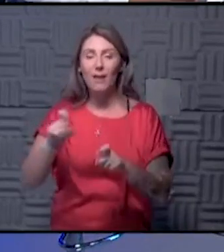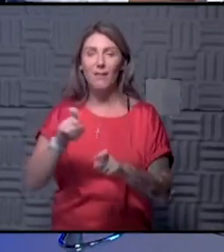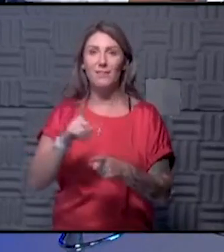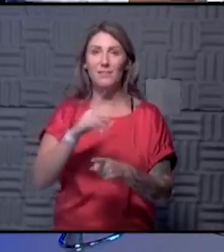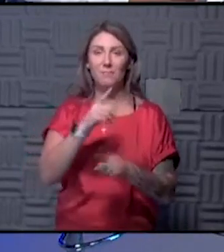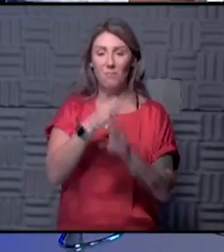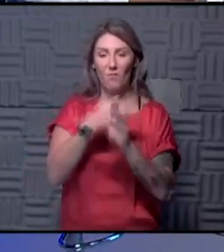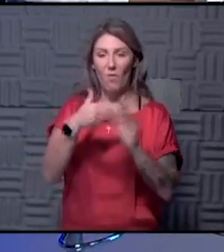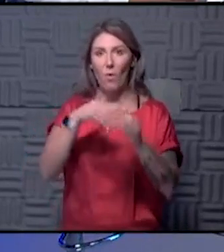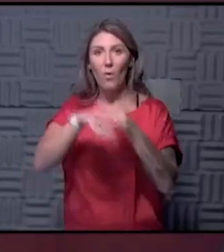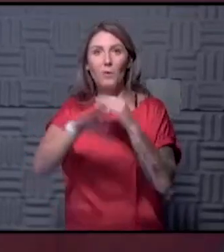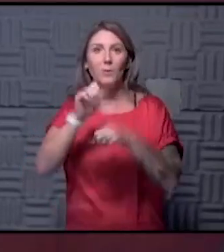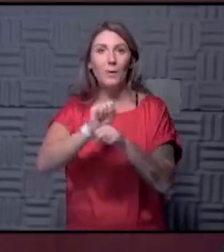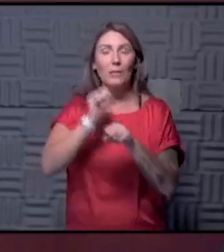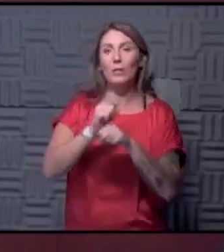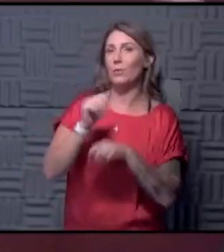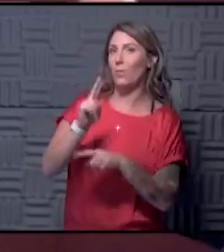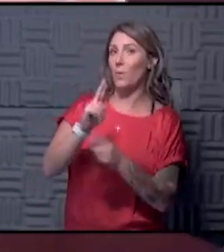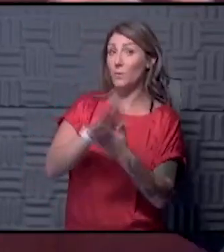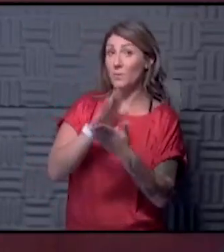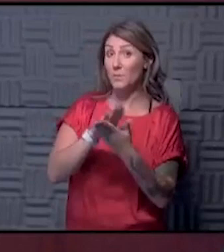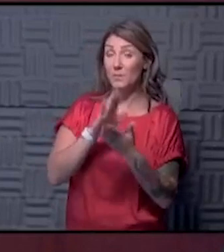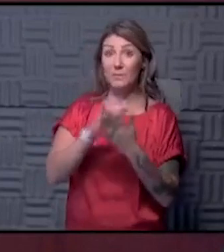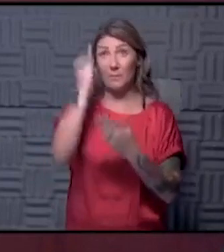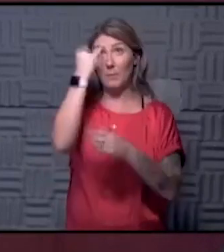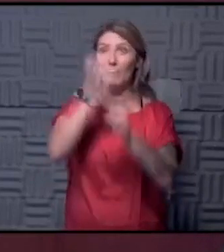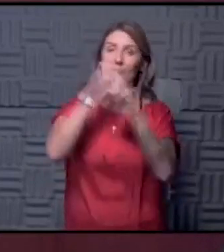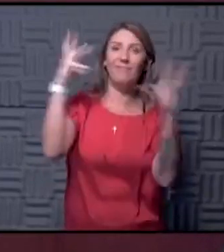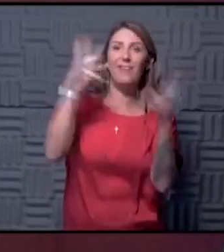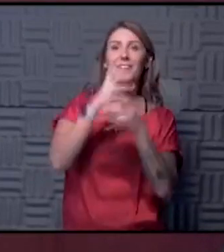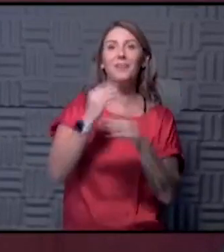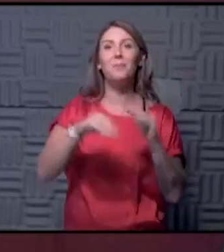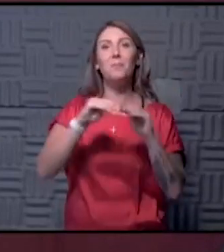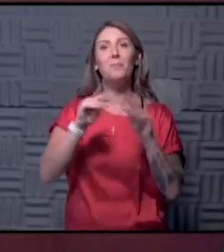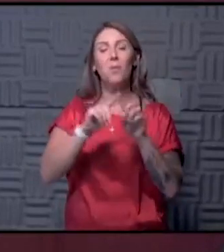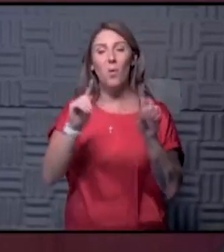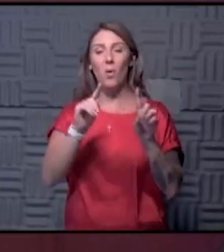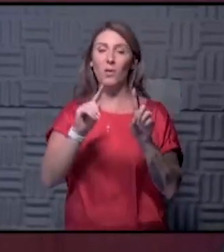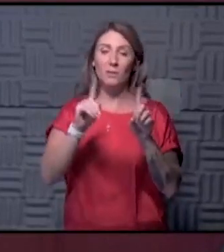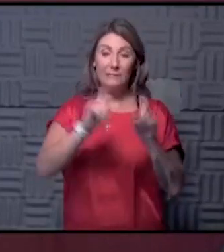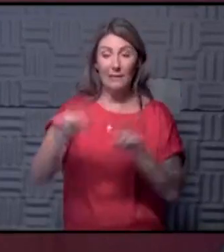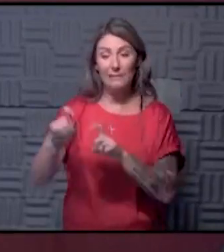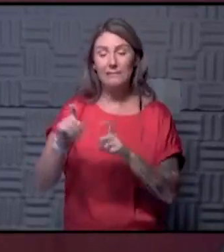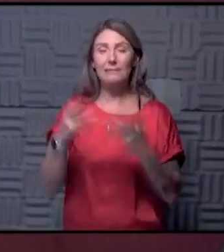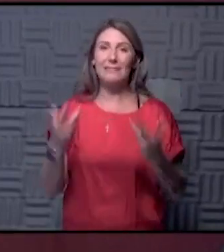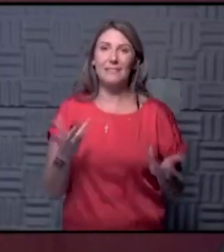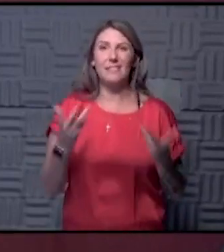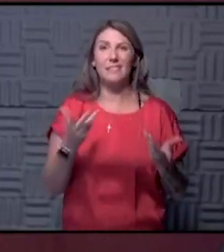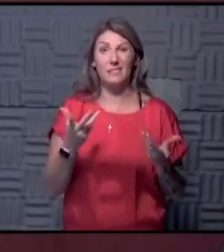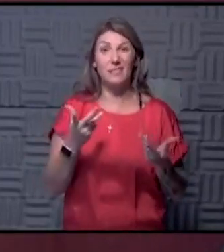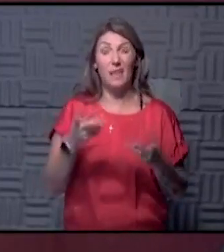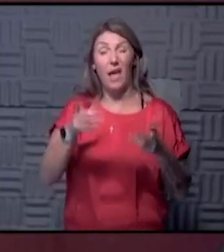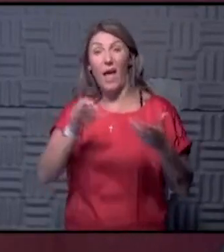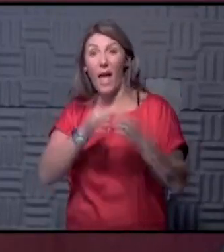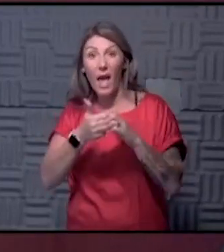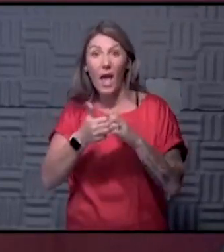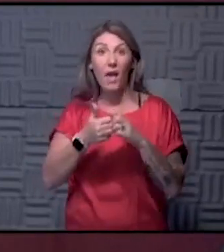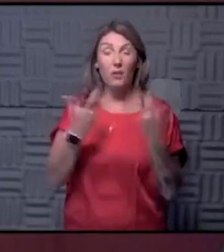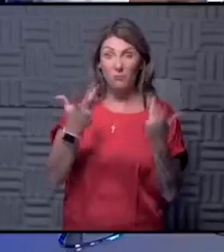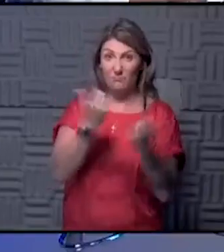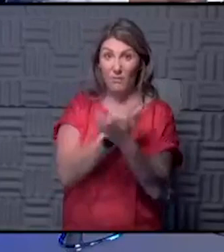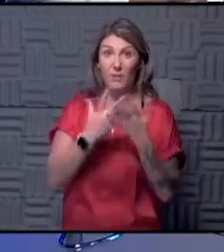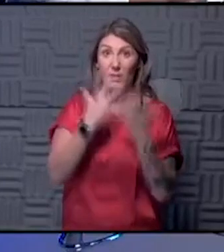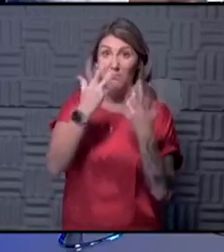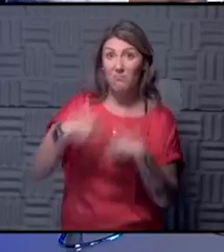whatever. So that would be the ideal scenario. As we know, more testing is the way to go. We just We aren't there yet, Yep. but by February we could